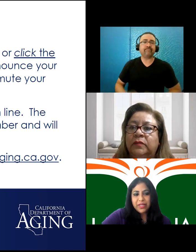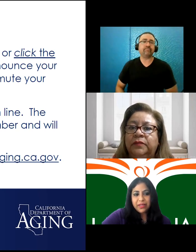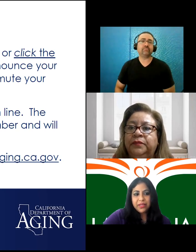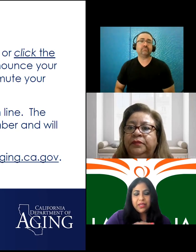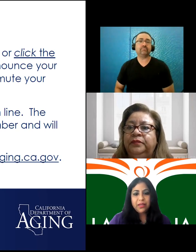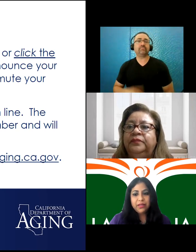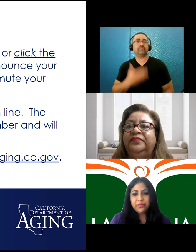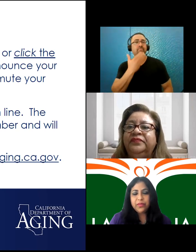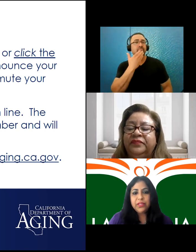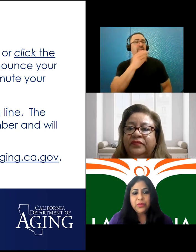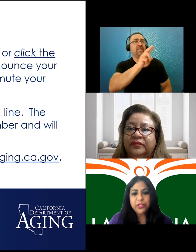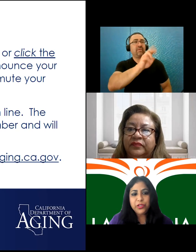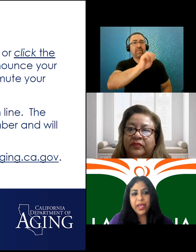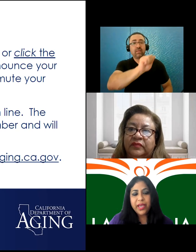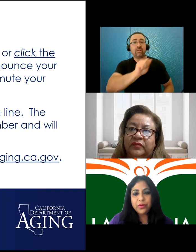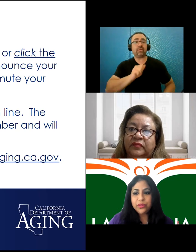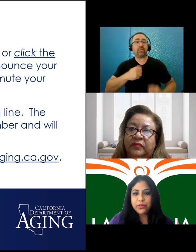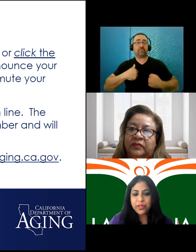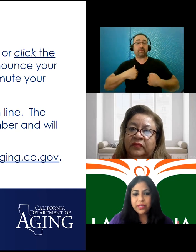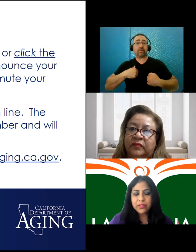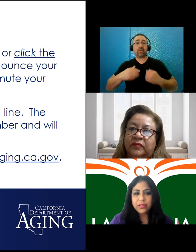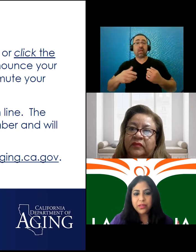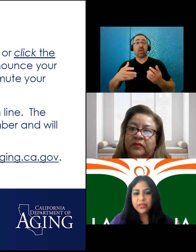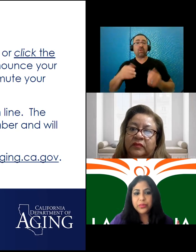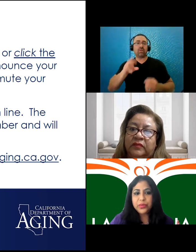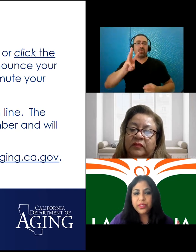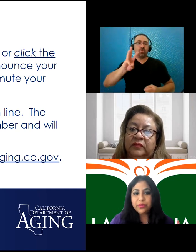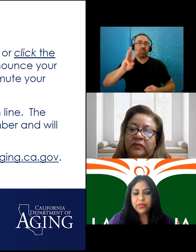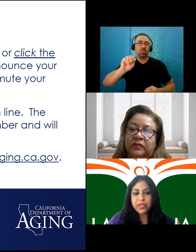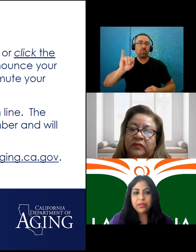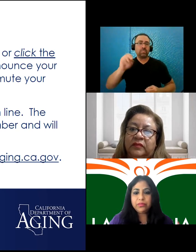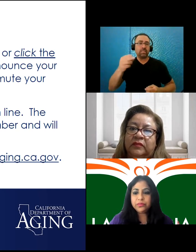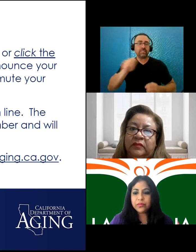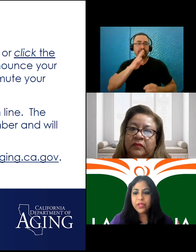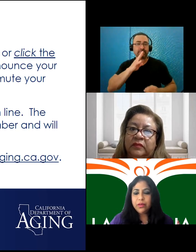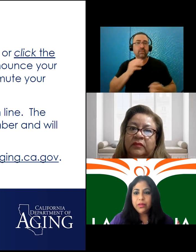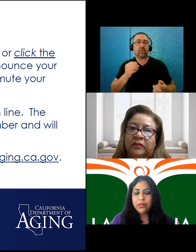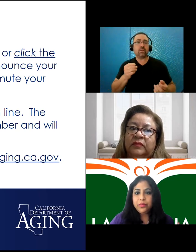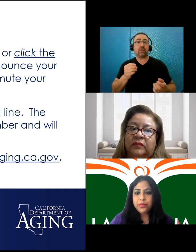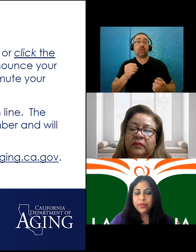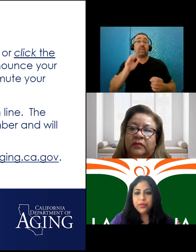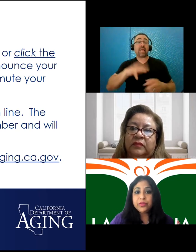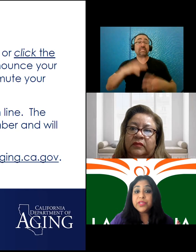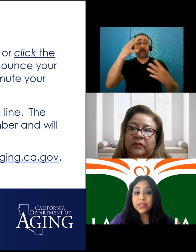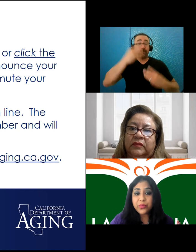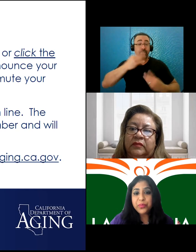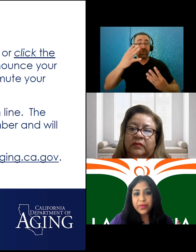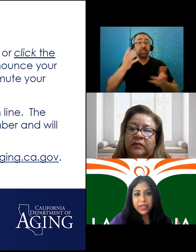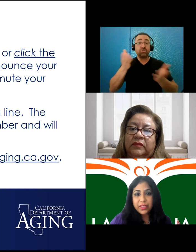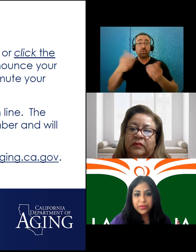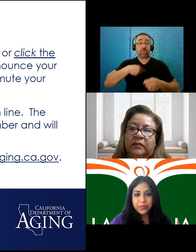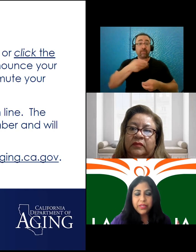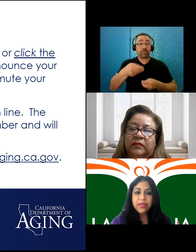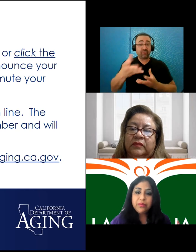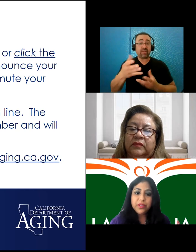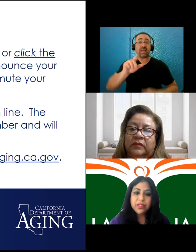Thank you, Felia. I just wanted to add also that that's the beauty of the services that we provide